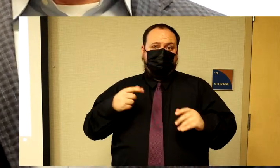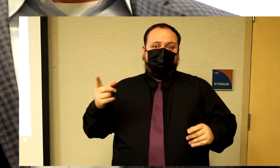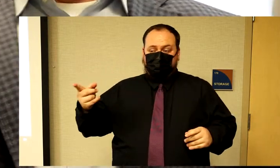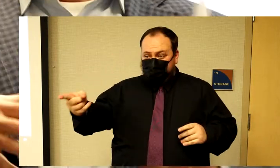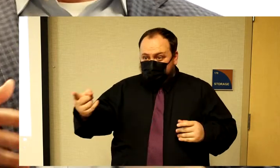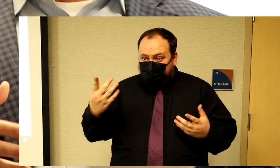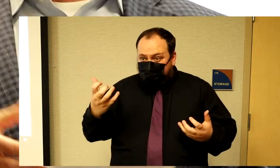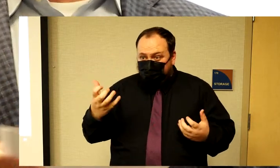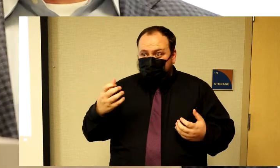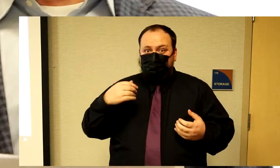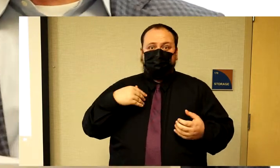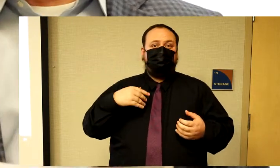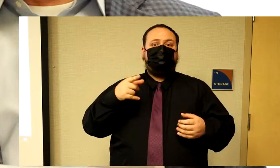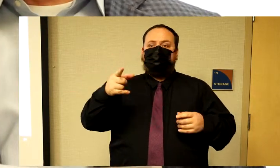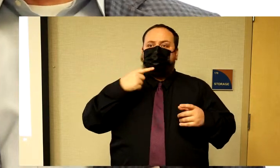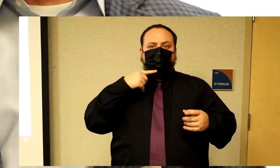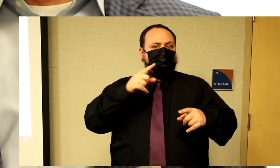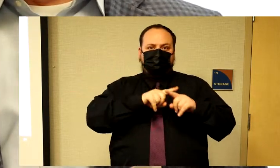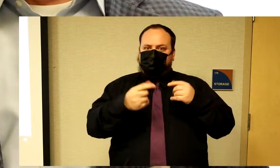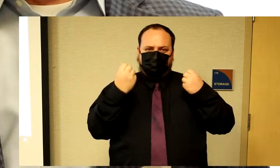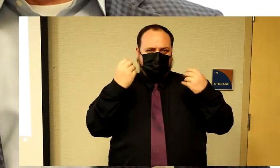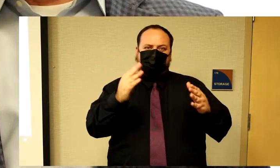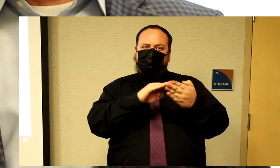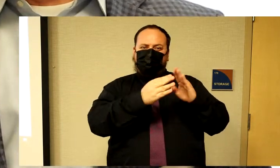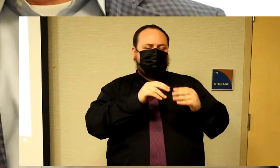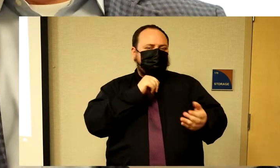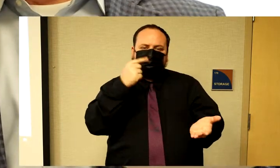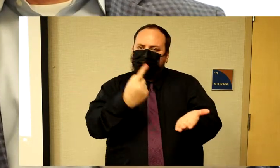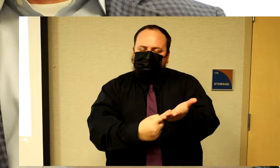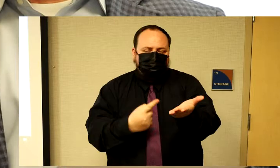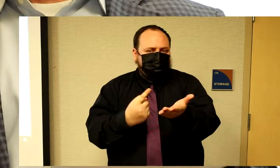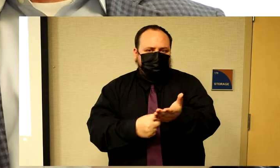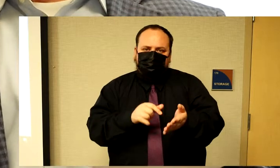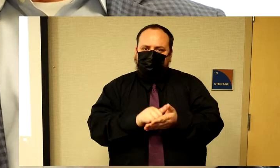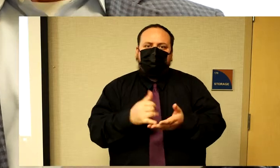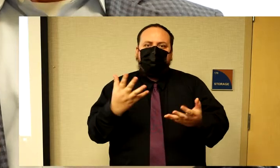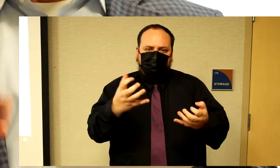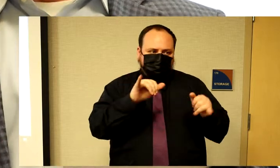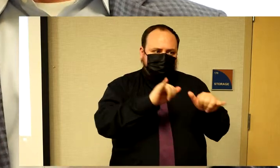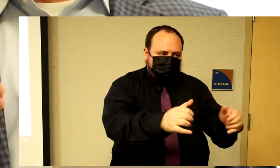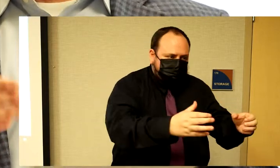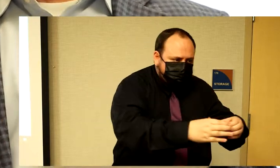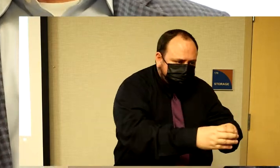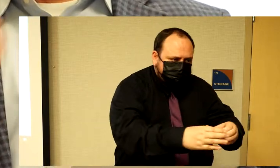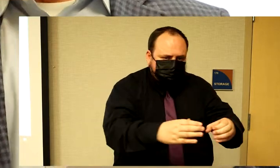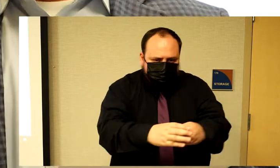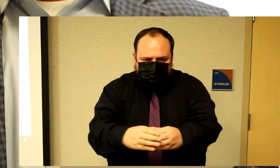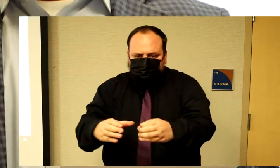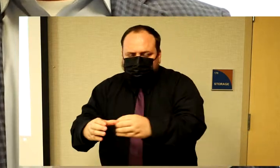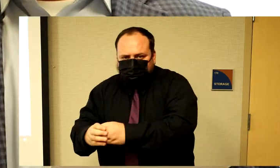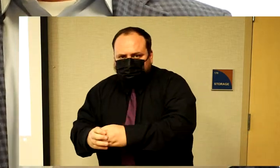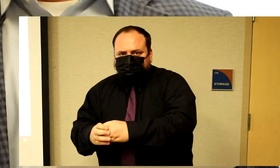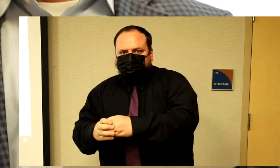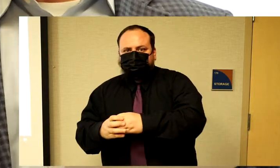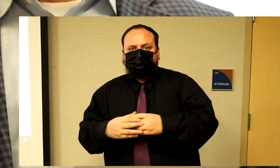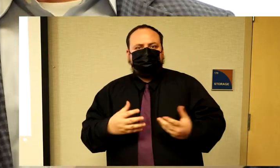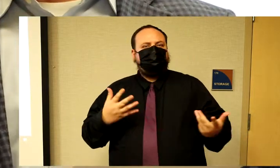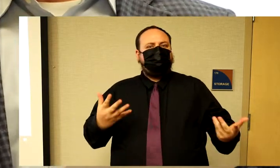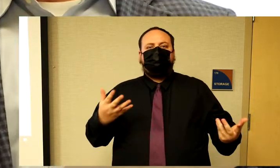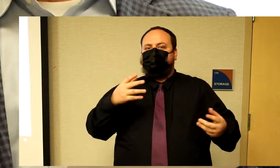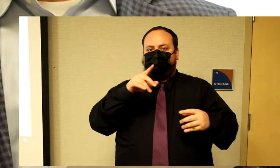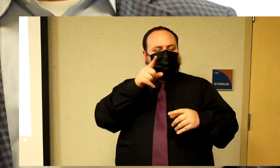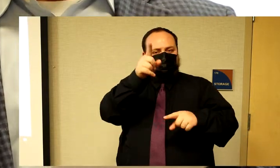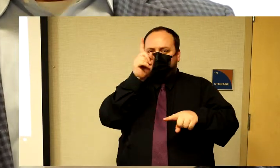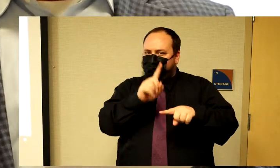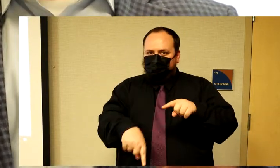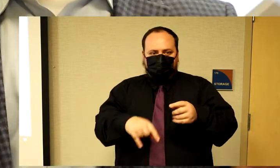argue that. They're like, oh, we all want to be together, right? And so, but once again, there's no way to draw these maps that doesn't split some community in